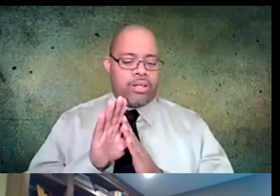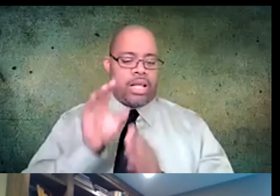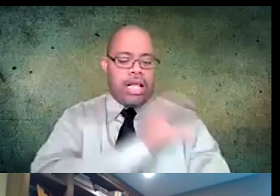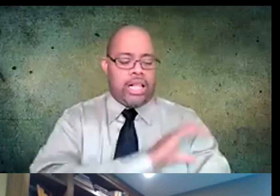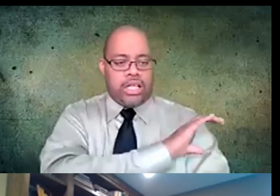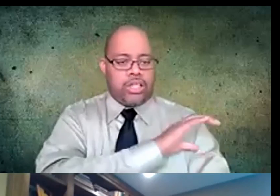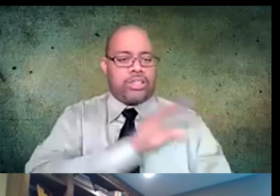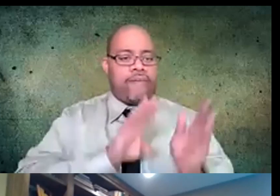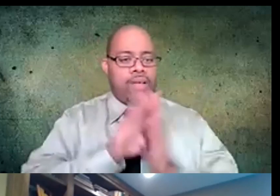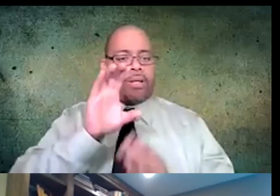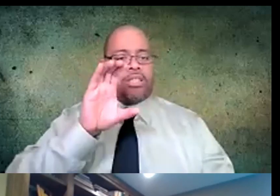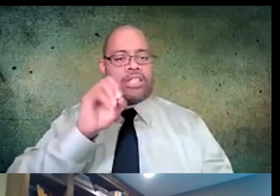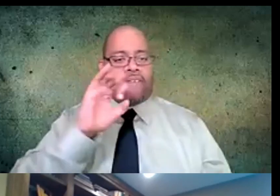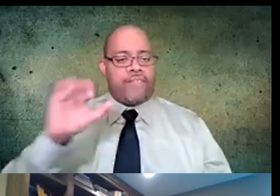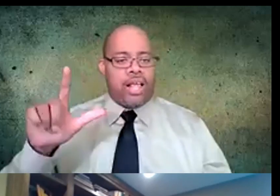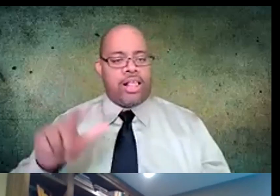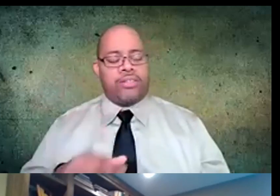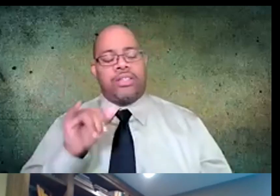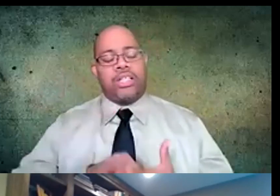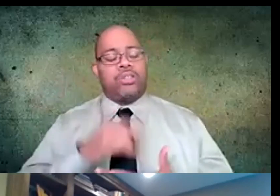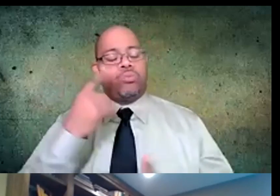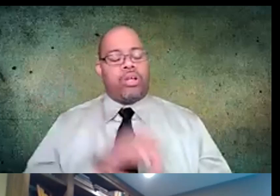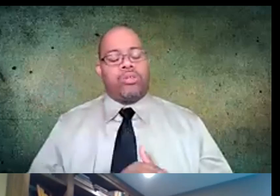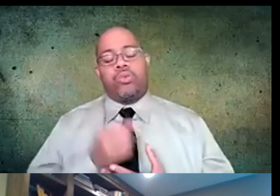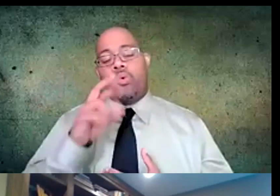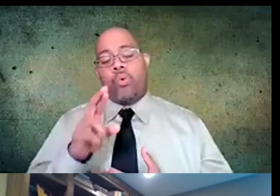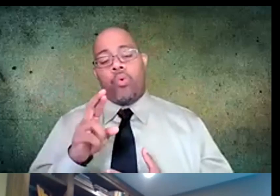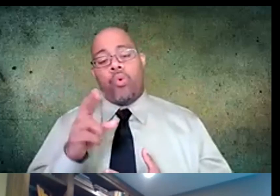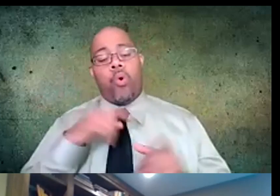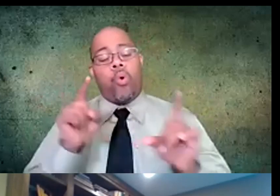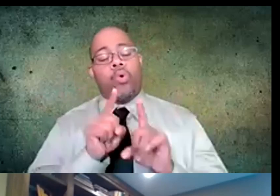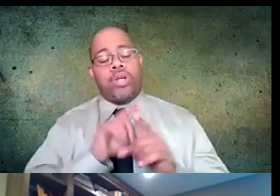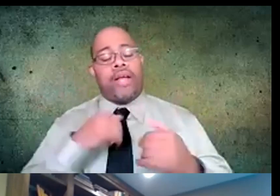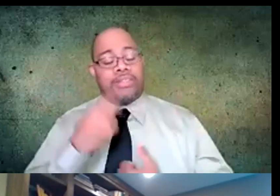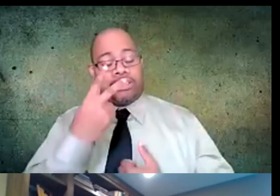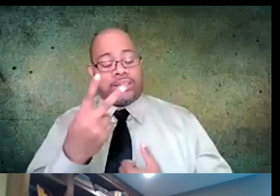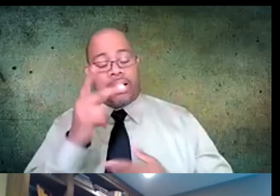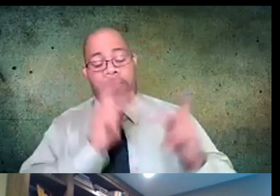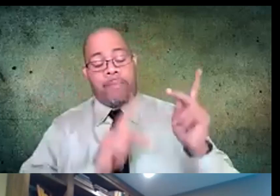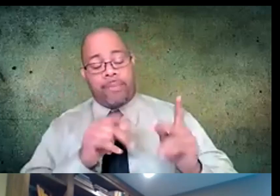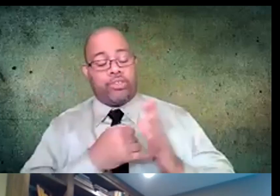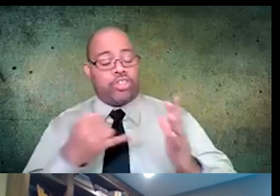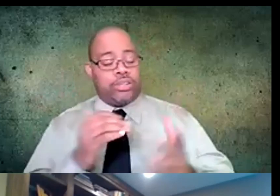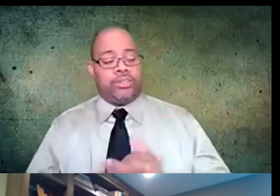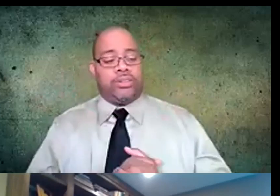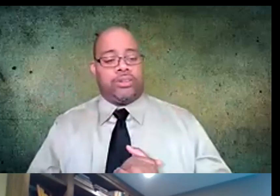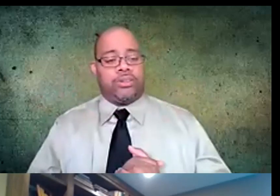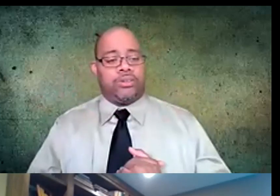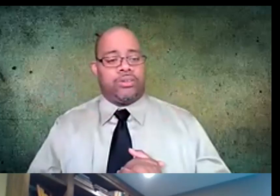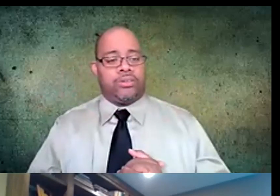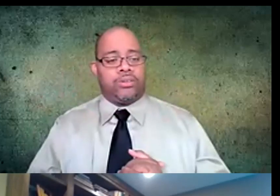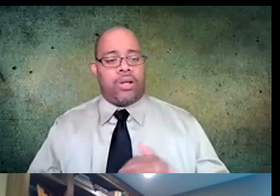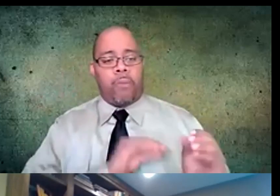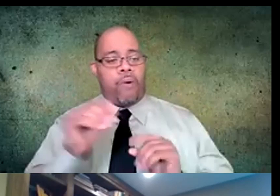Cerevel. So that's one. Or I also have seen people just moved from